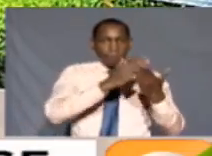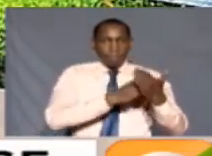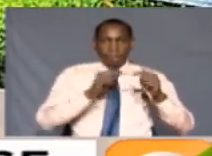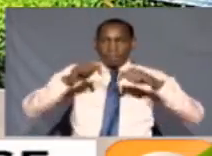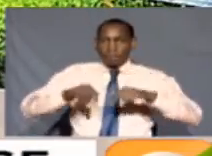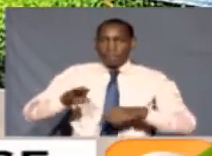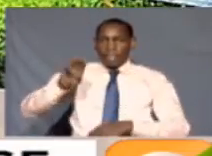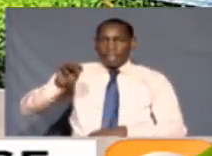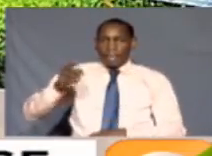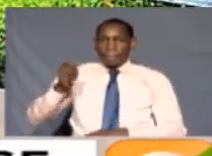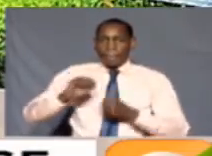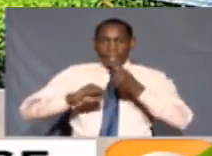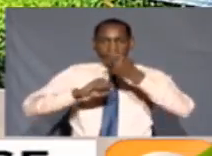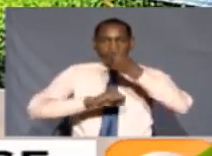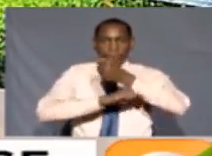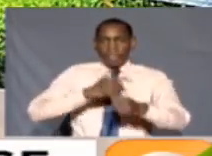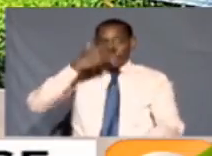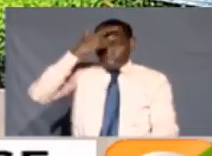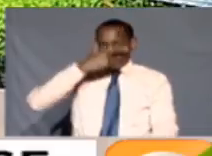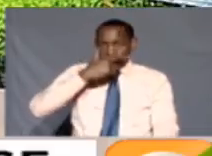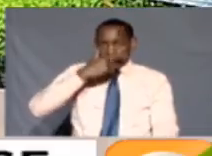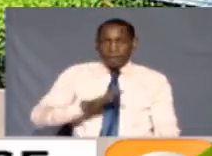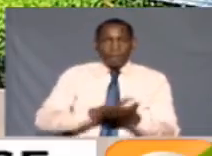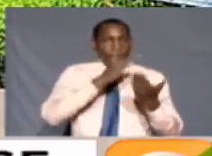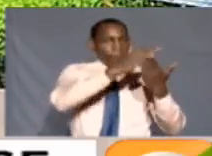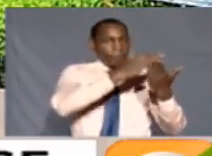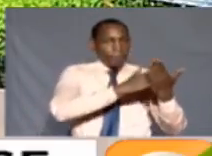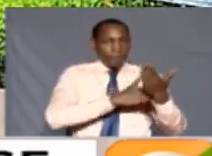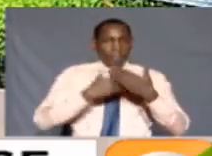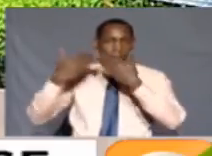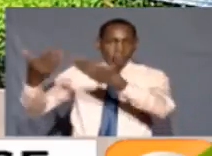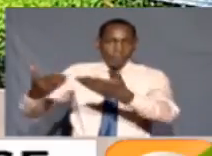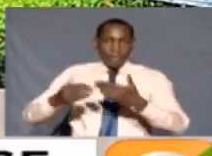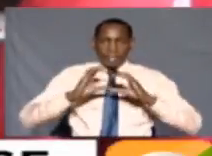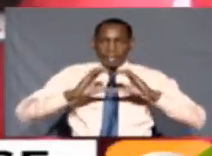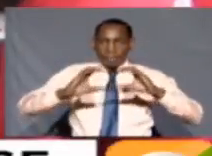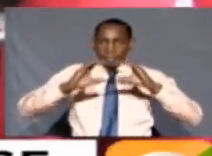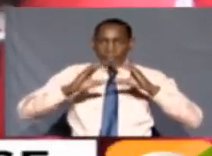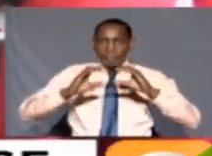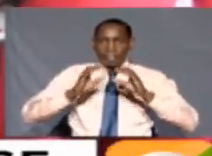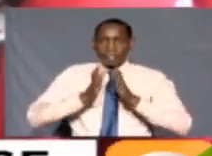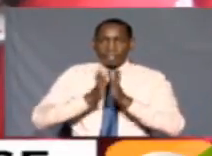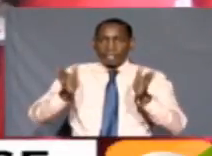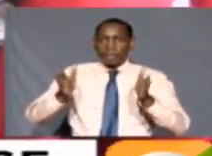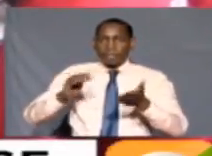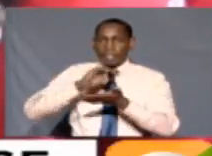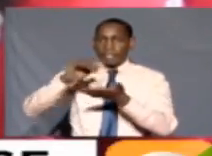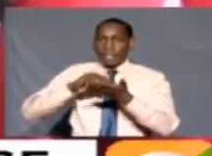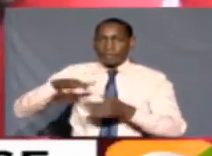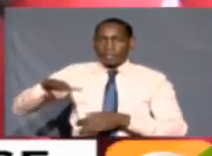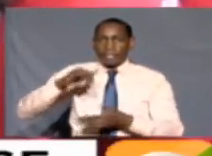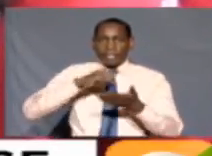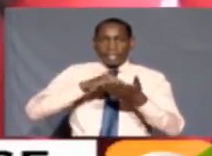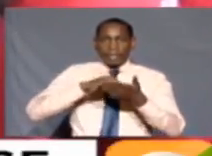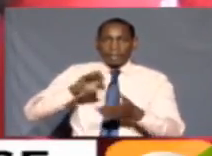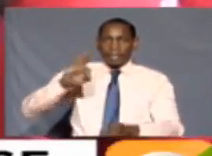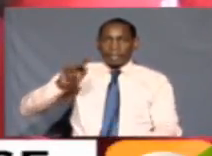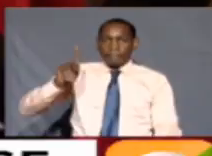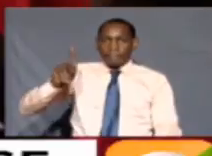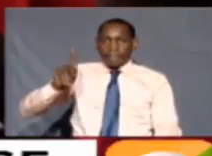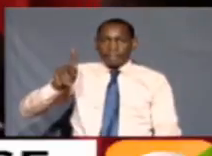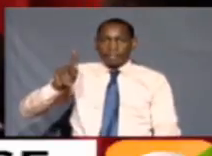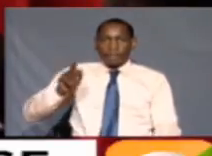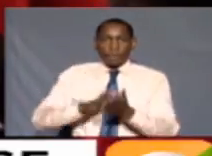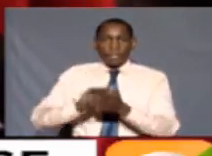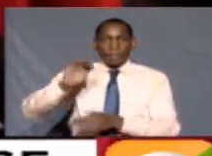at the M-Pesa Foundation in Thika. The course has brought together coaches from the largest central region, which includes FKF